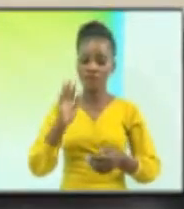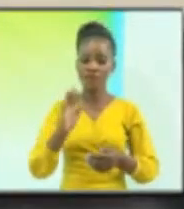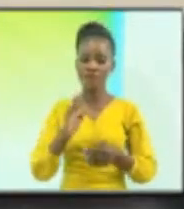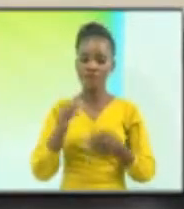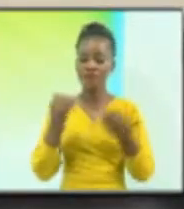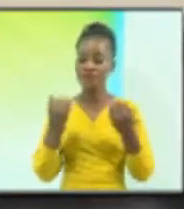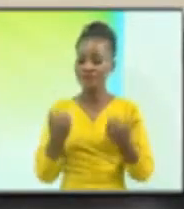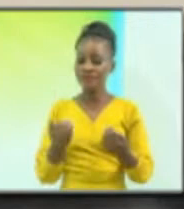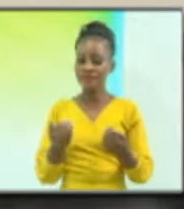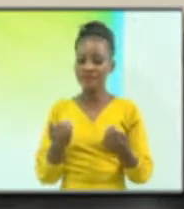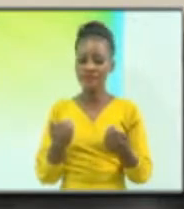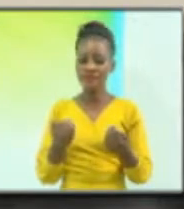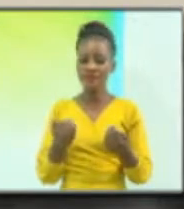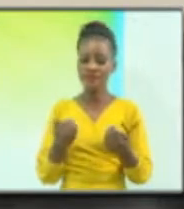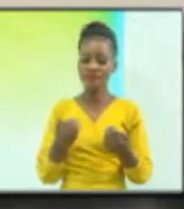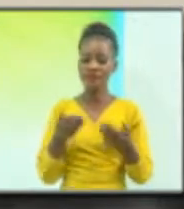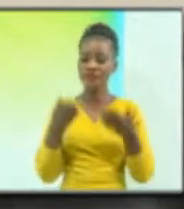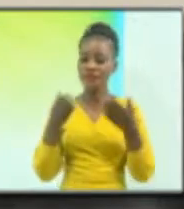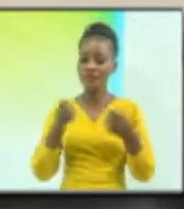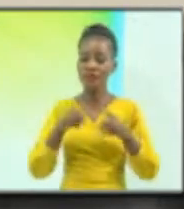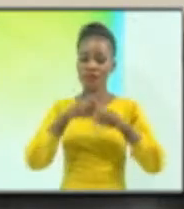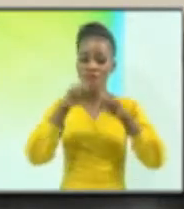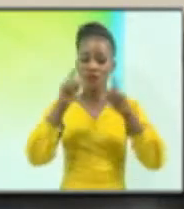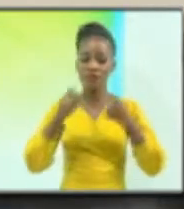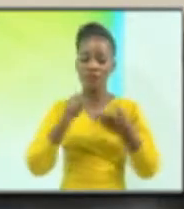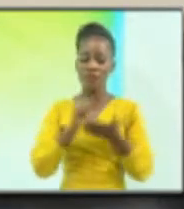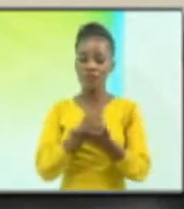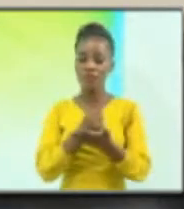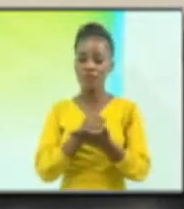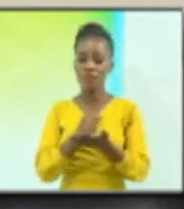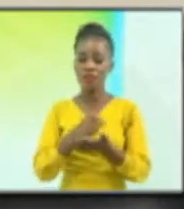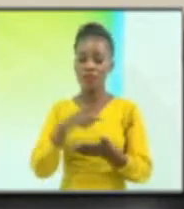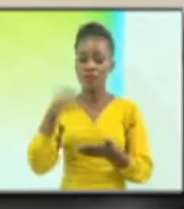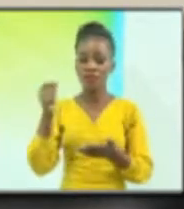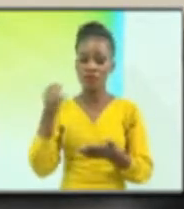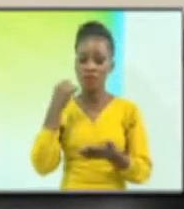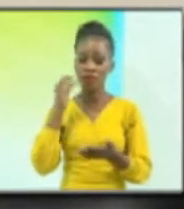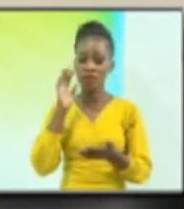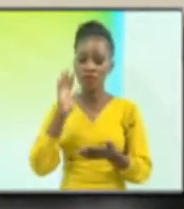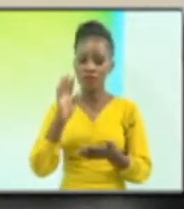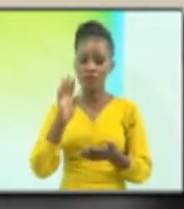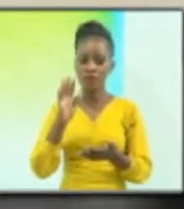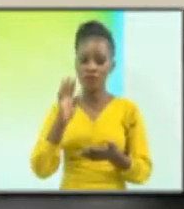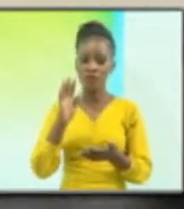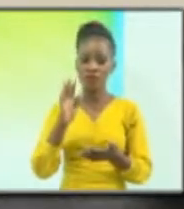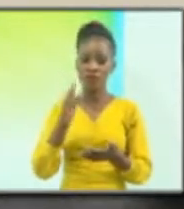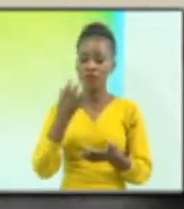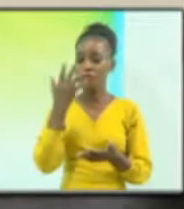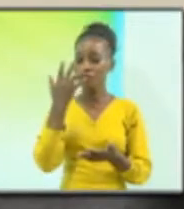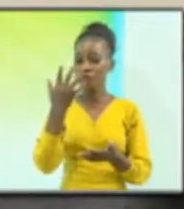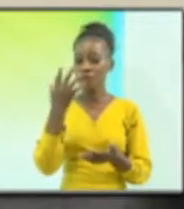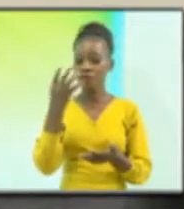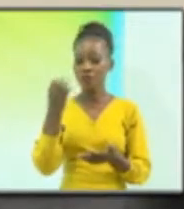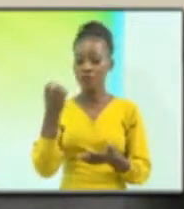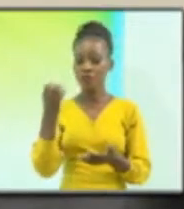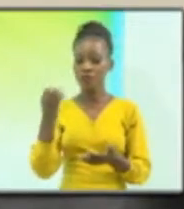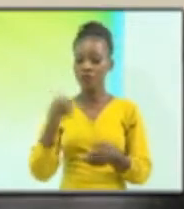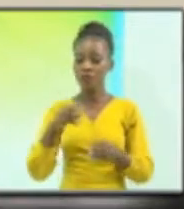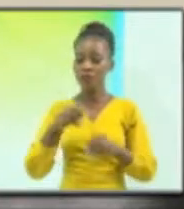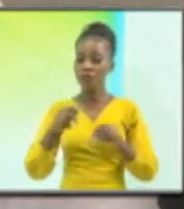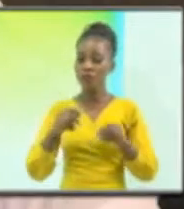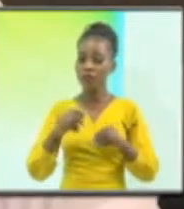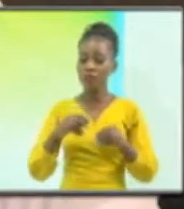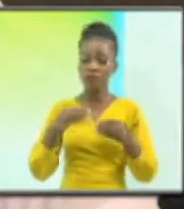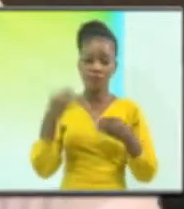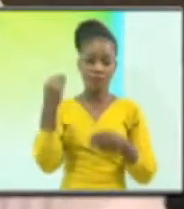Now, this type of passport goes for 500,000. 500,000, and you can see that it is the most